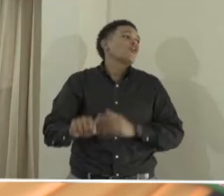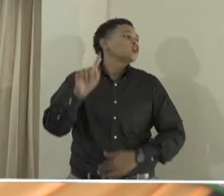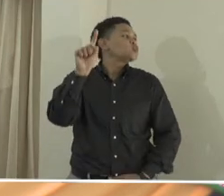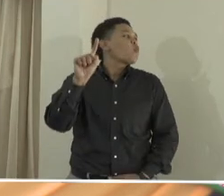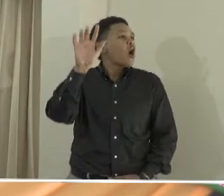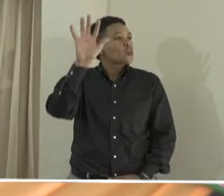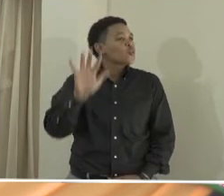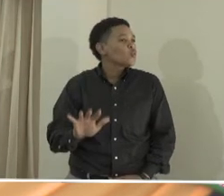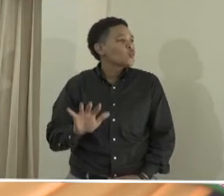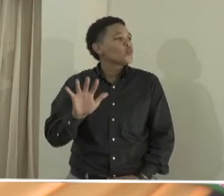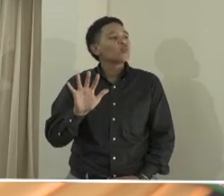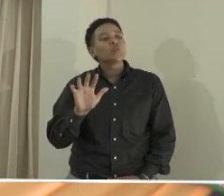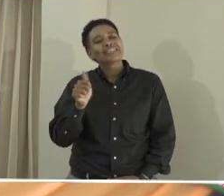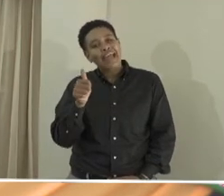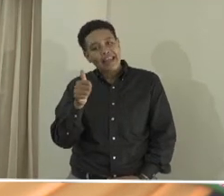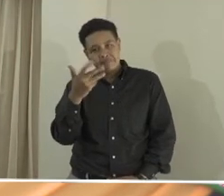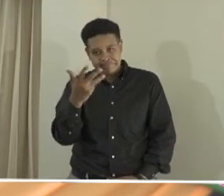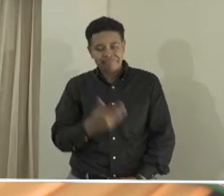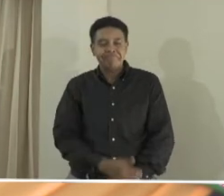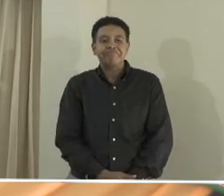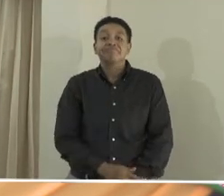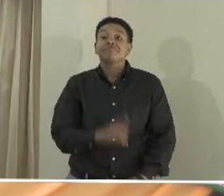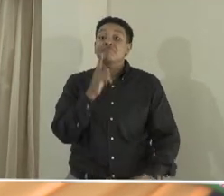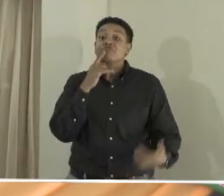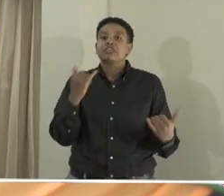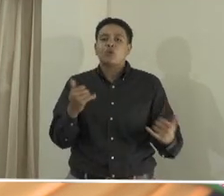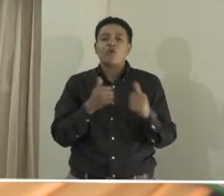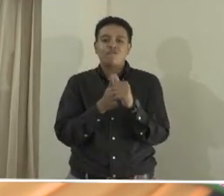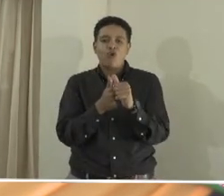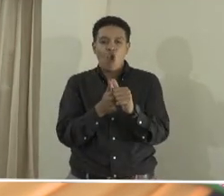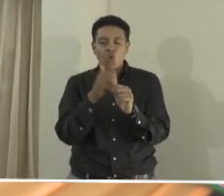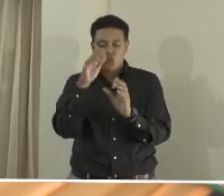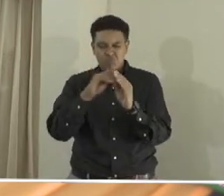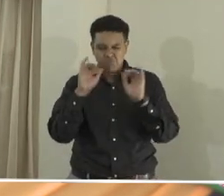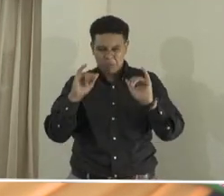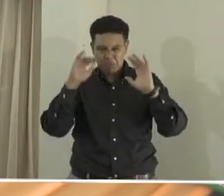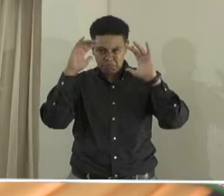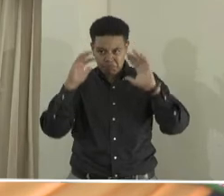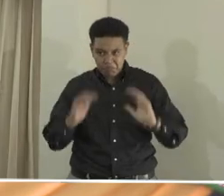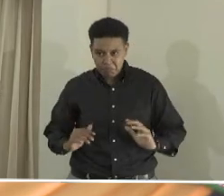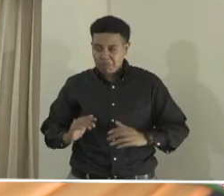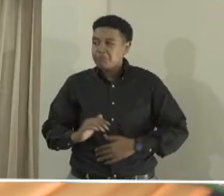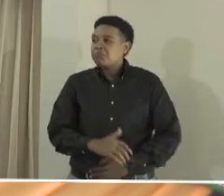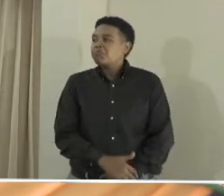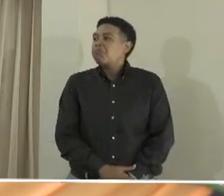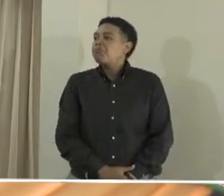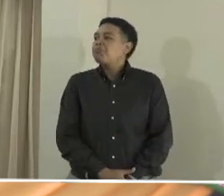1 through 10. Kindly follow in that order.